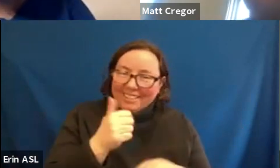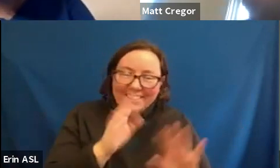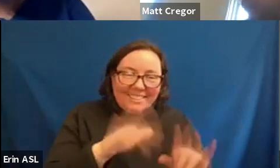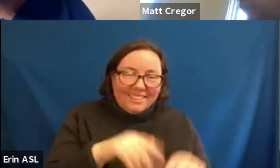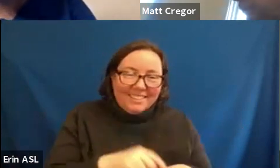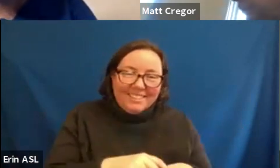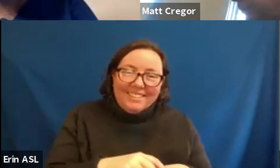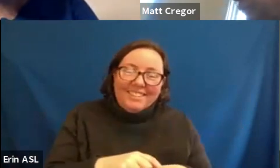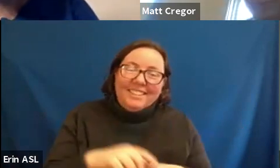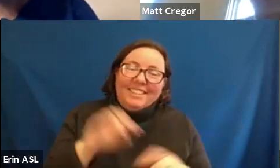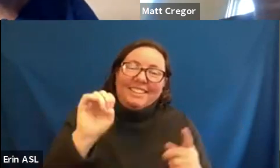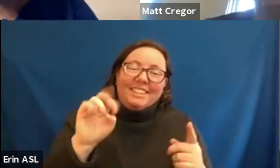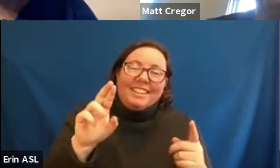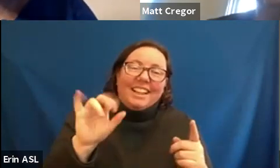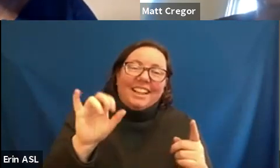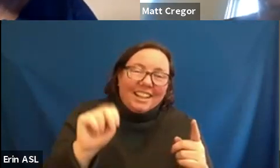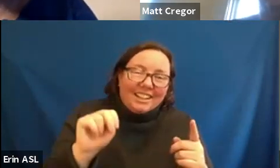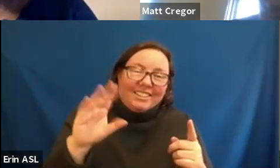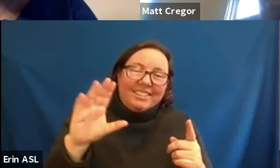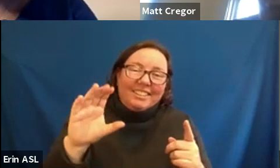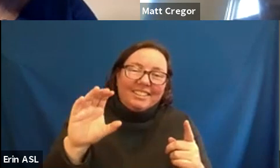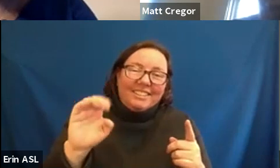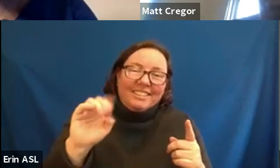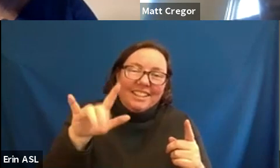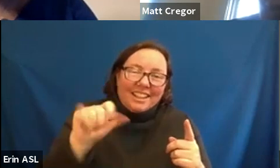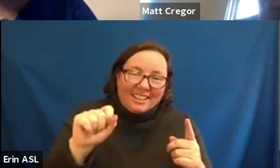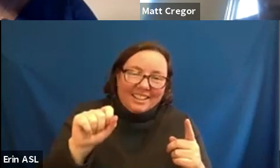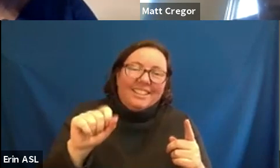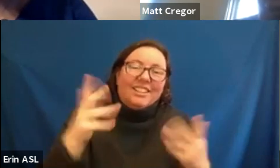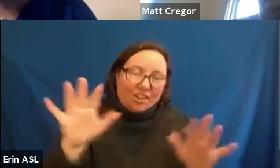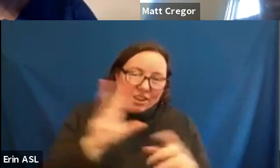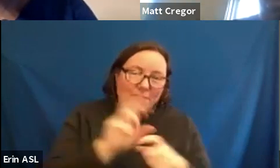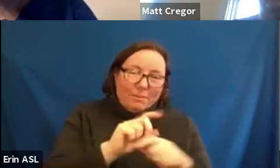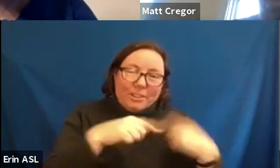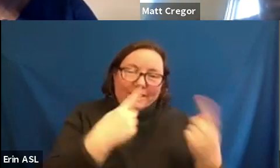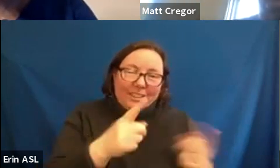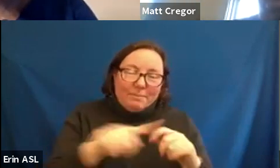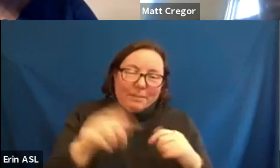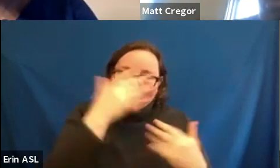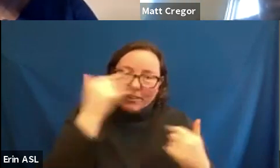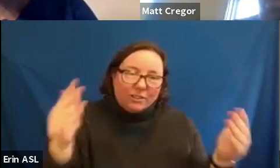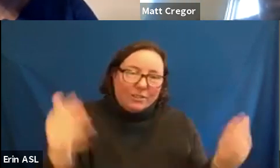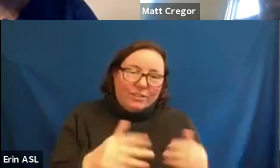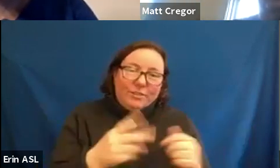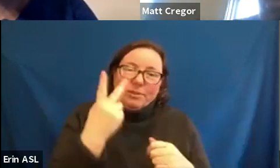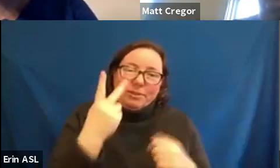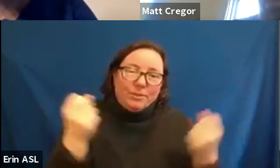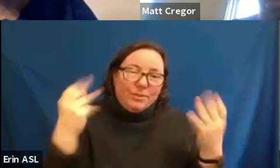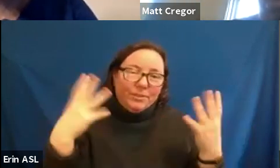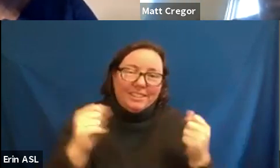would like Erin and Celia to just sort of, they've already been working, but I wanted to make sure